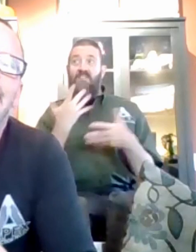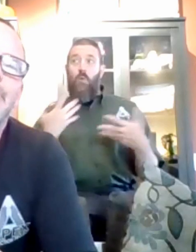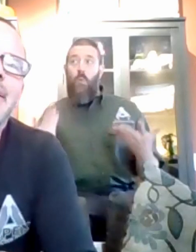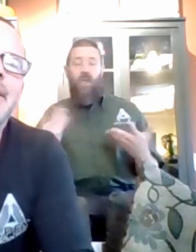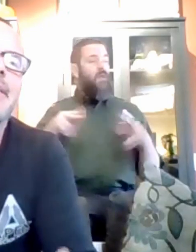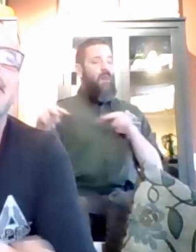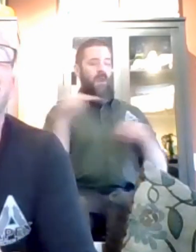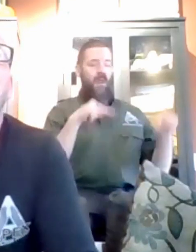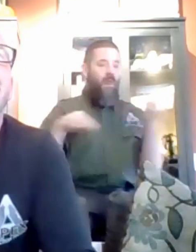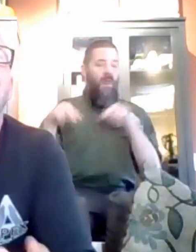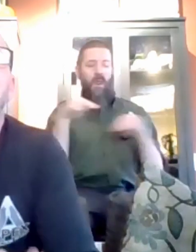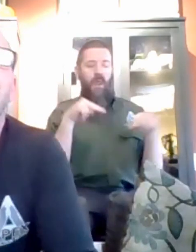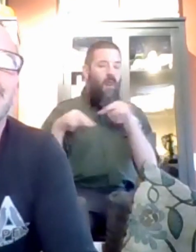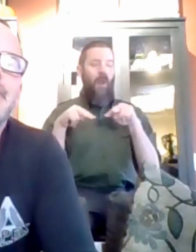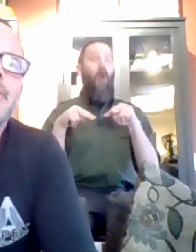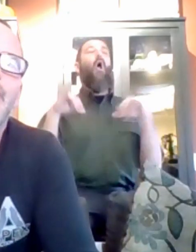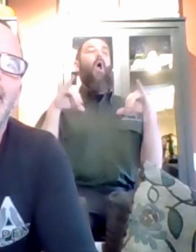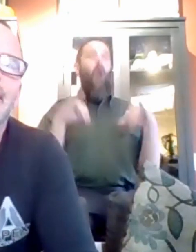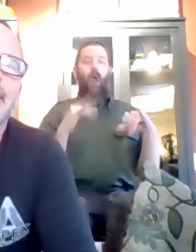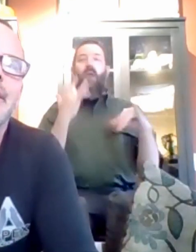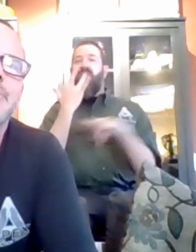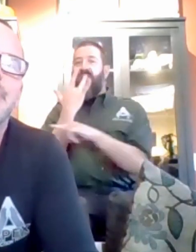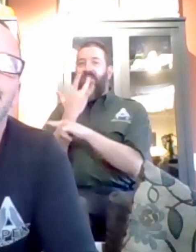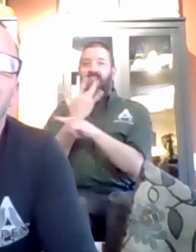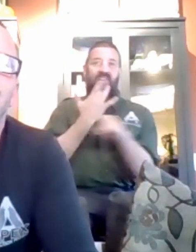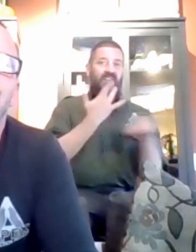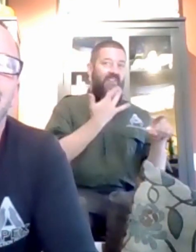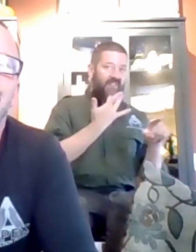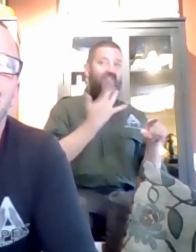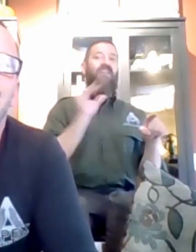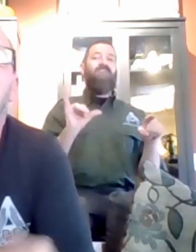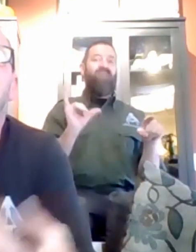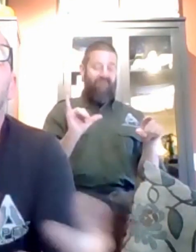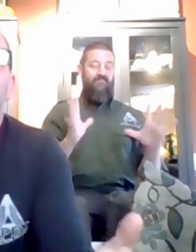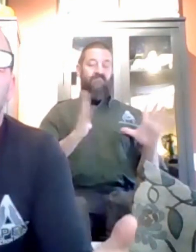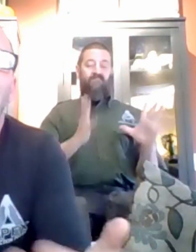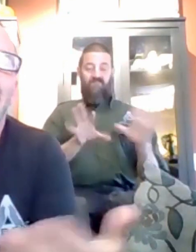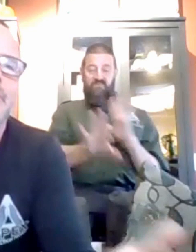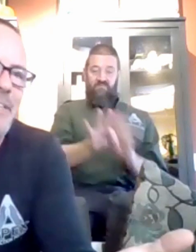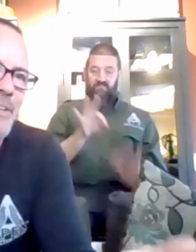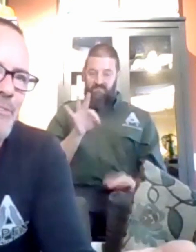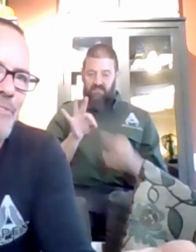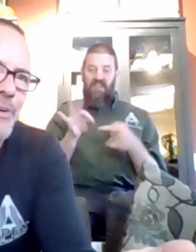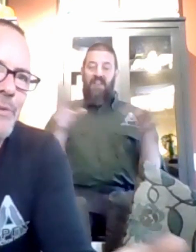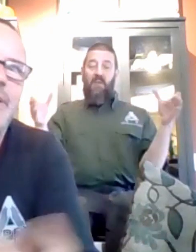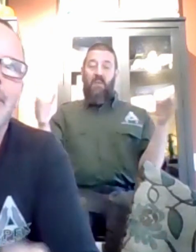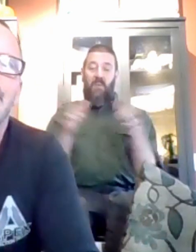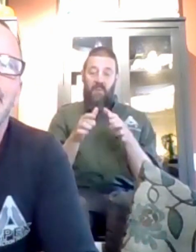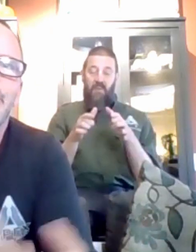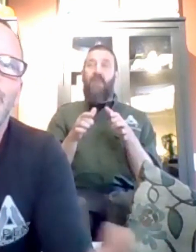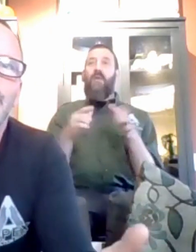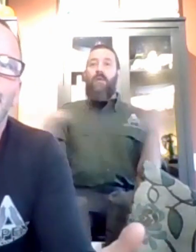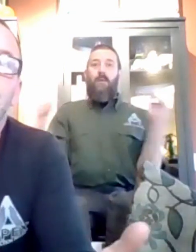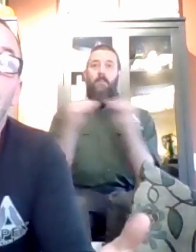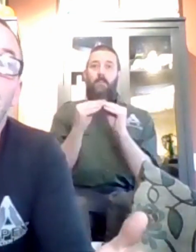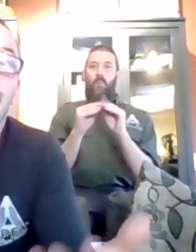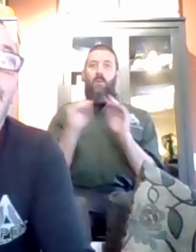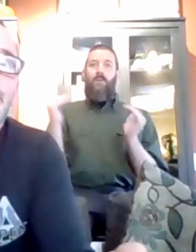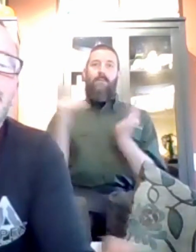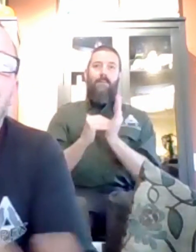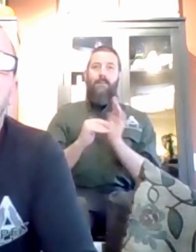down to about 5. And then we kind of live with them for a little while and kind of see which one fits. And then we all have like